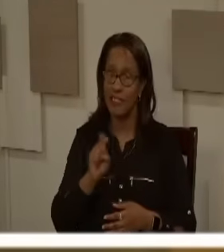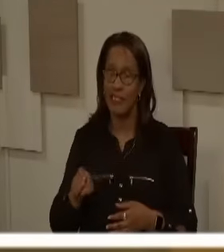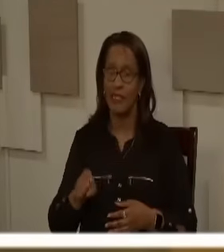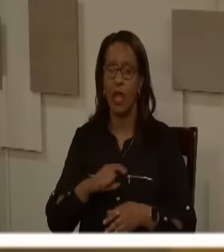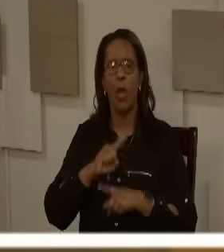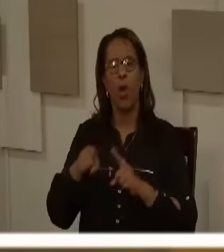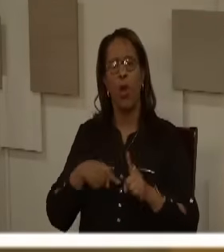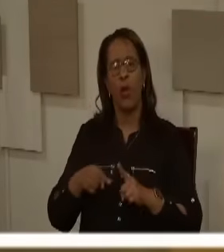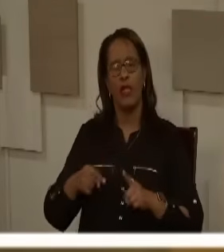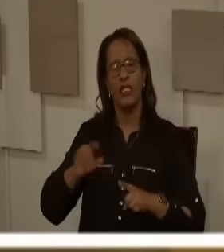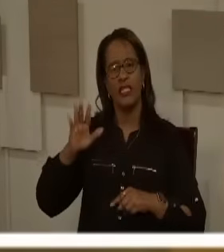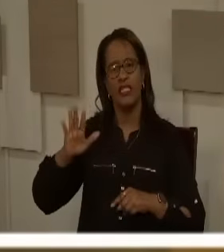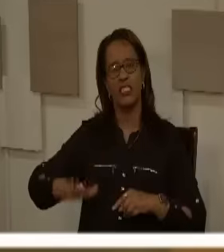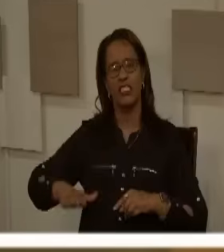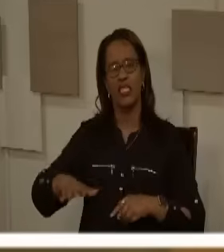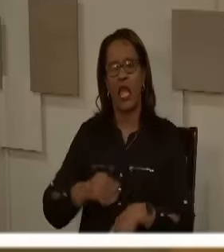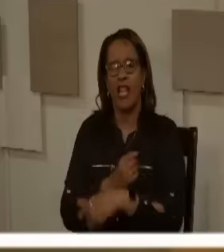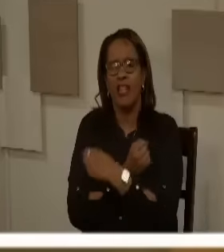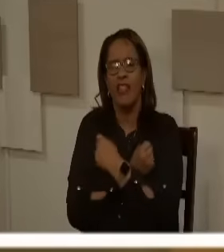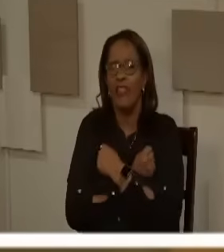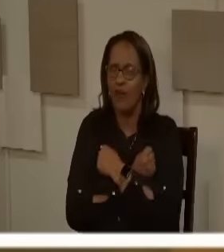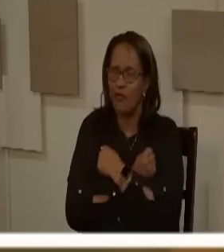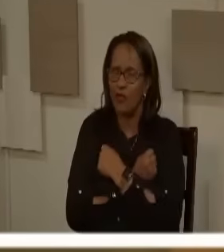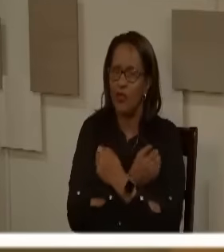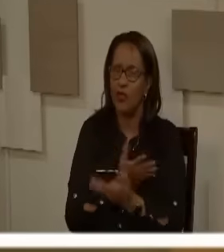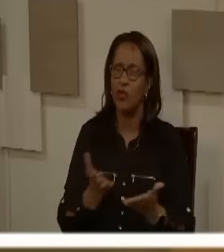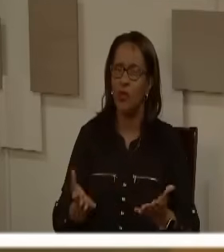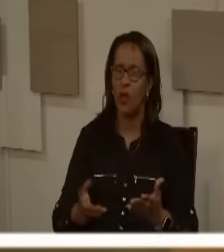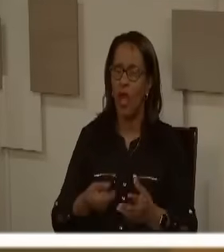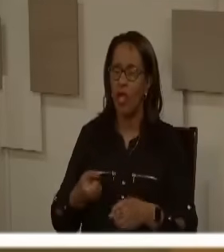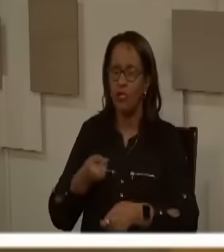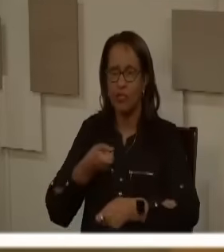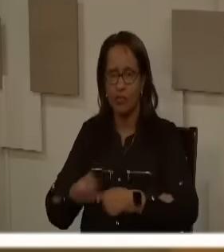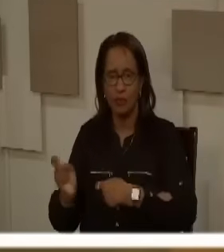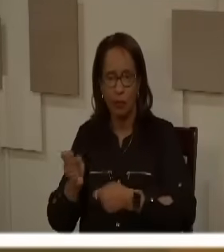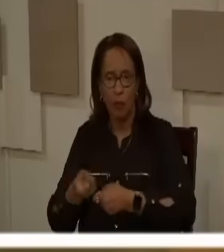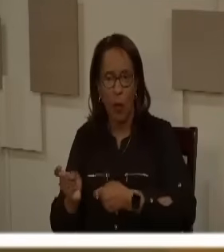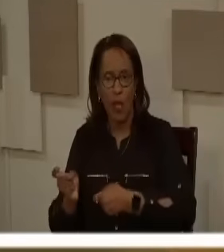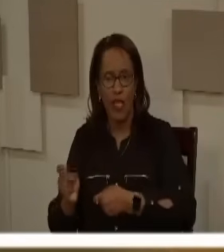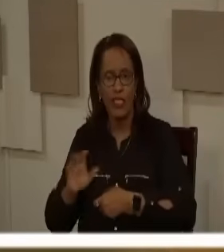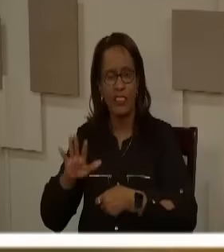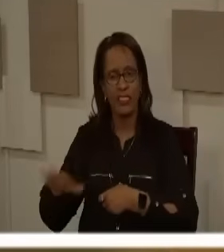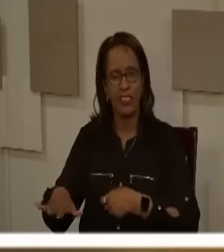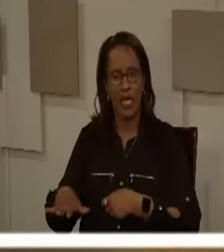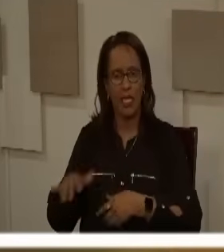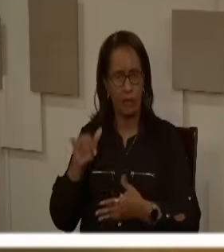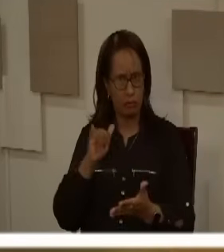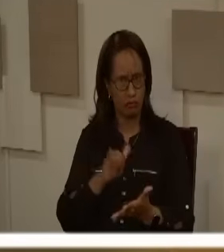you and you're giving them everything that they want and spoiling them rotten with everything they want, is that love?